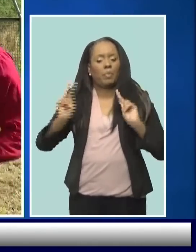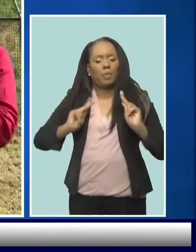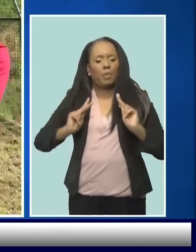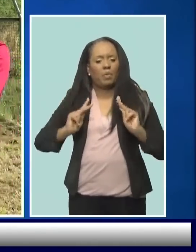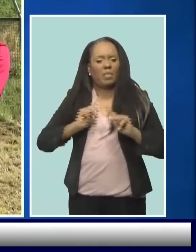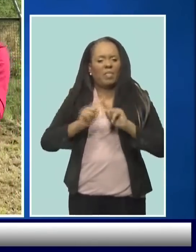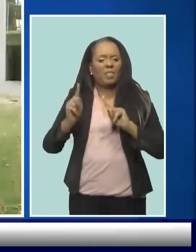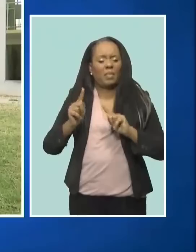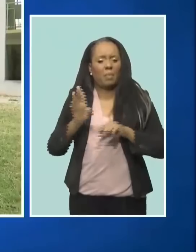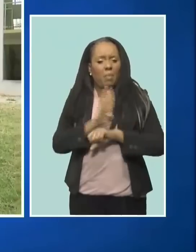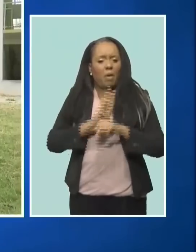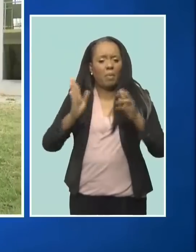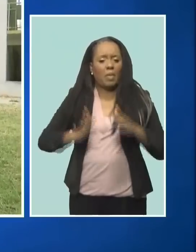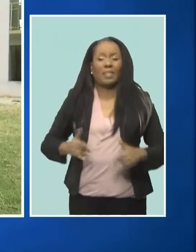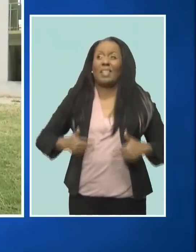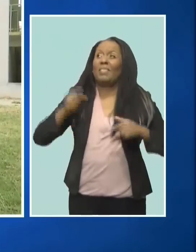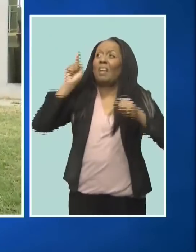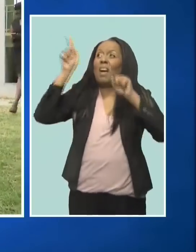their experience, bring their